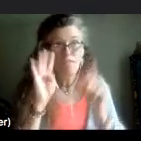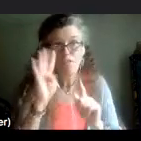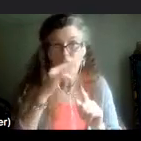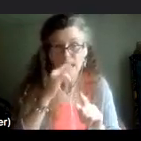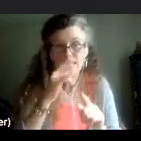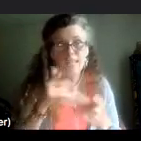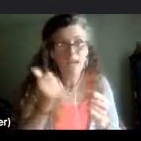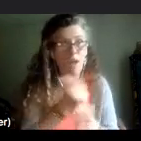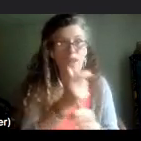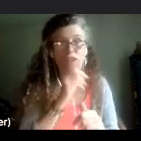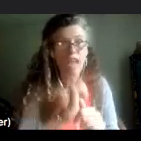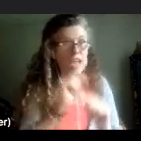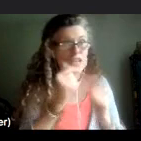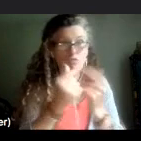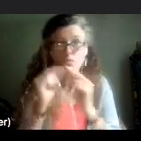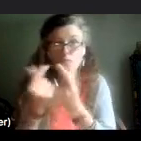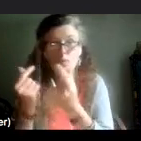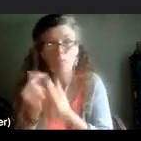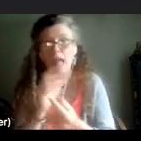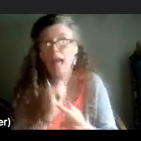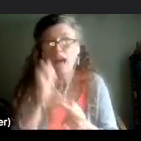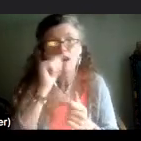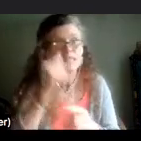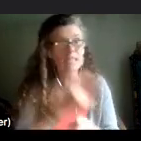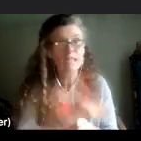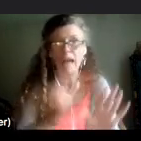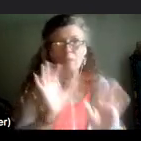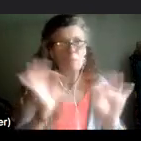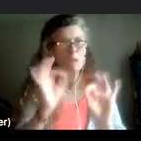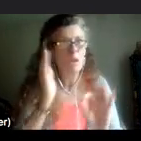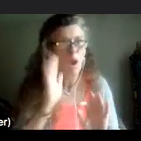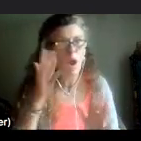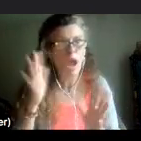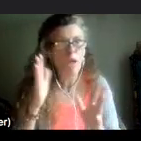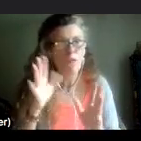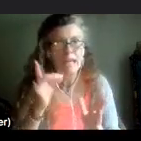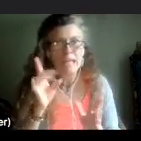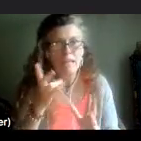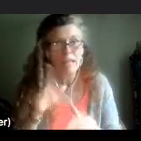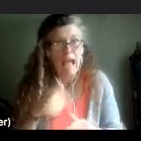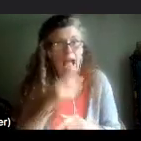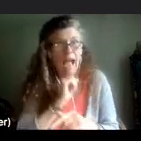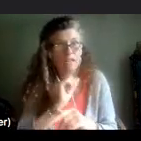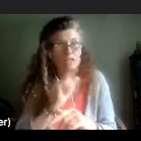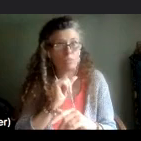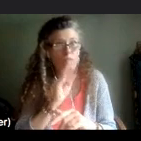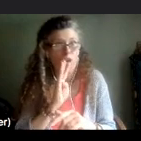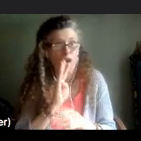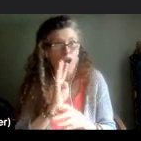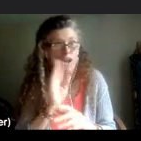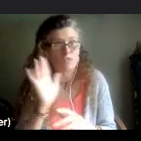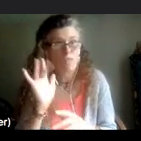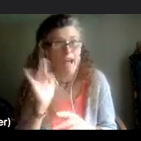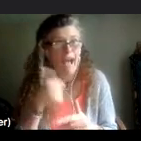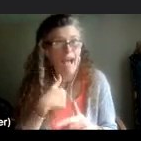kids, and they were in every age group. And her eldest son, I barely got to know because he was already 17, and I was only 24,